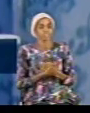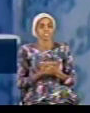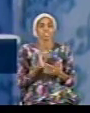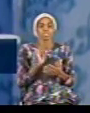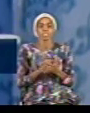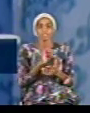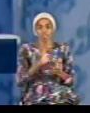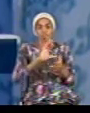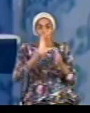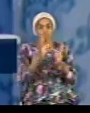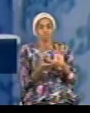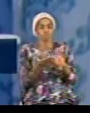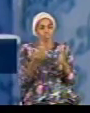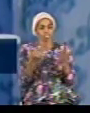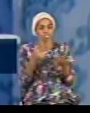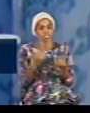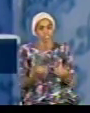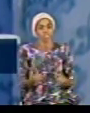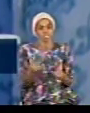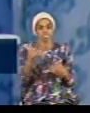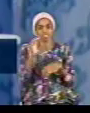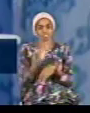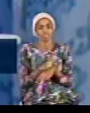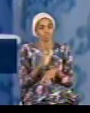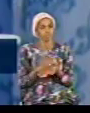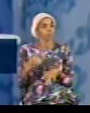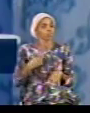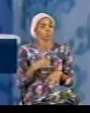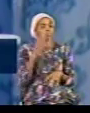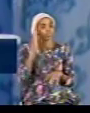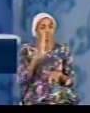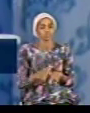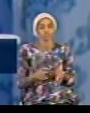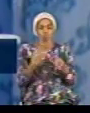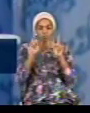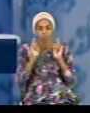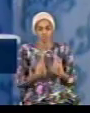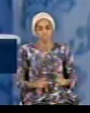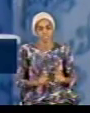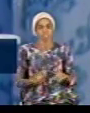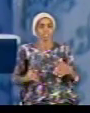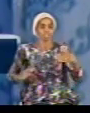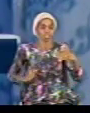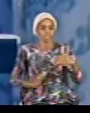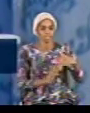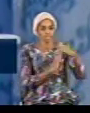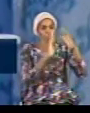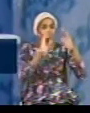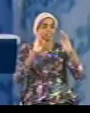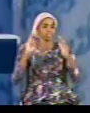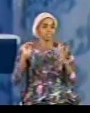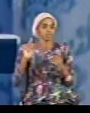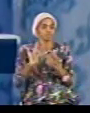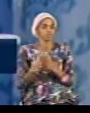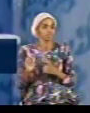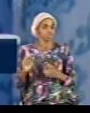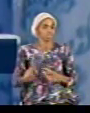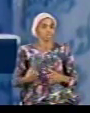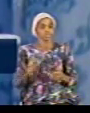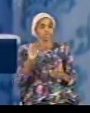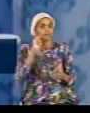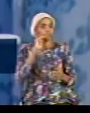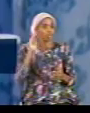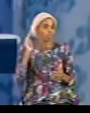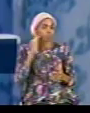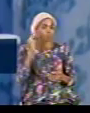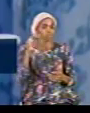we must personally guide them to Edwin Hall on my right hand there, that cream